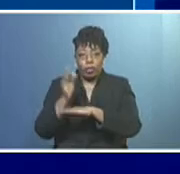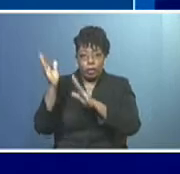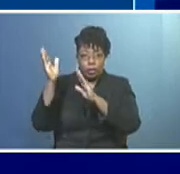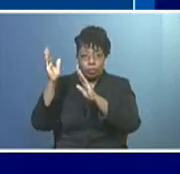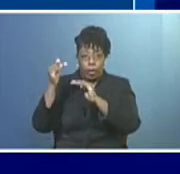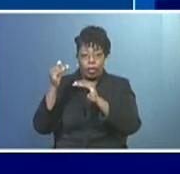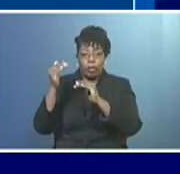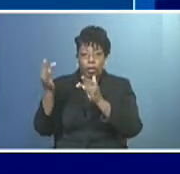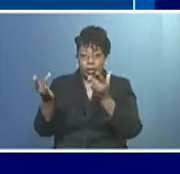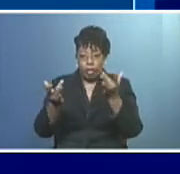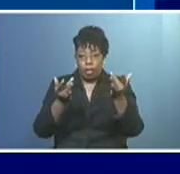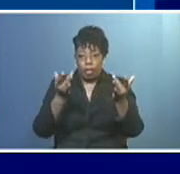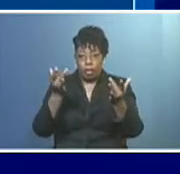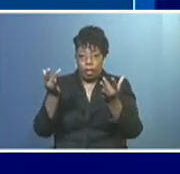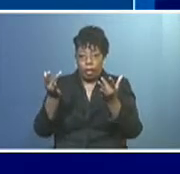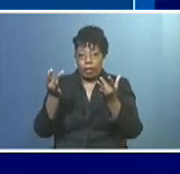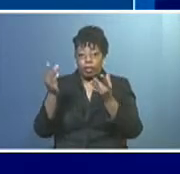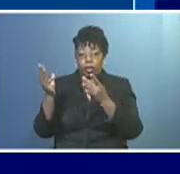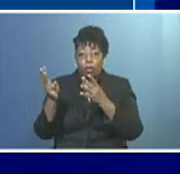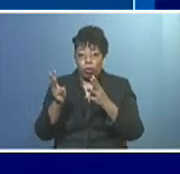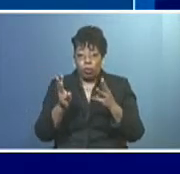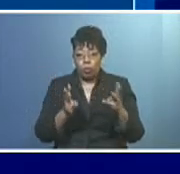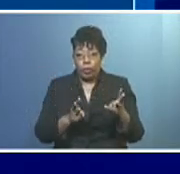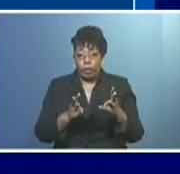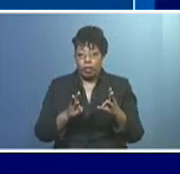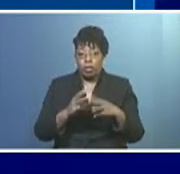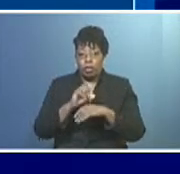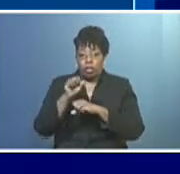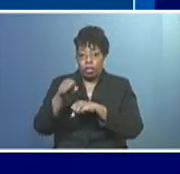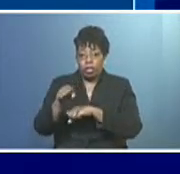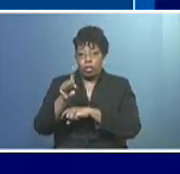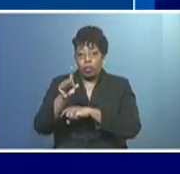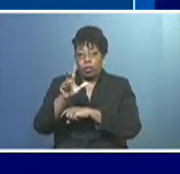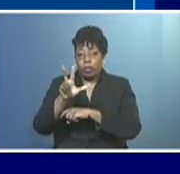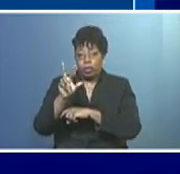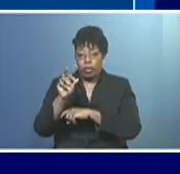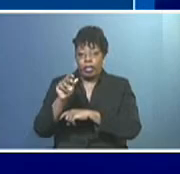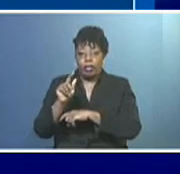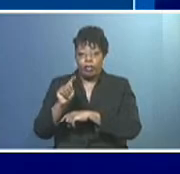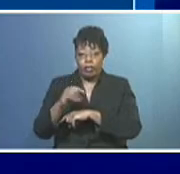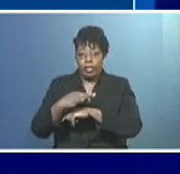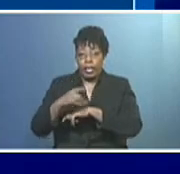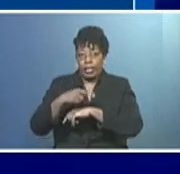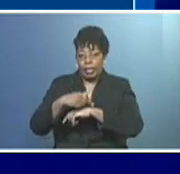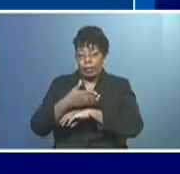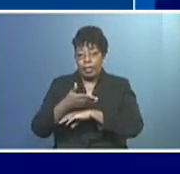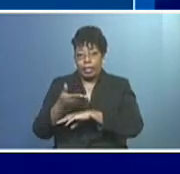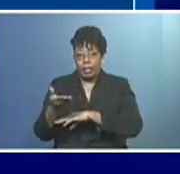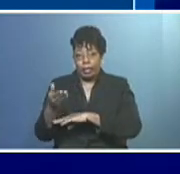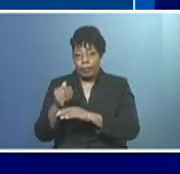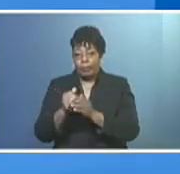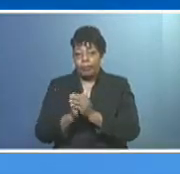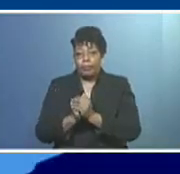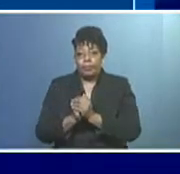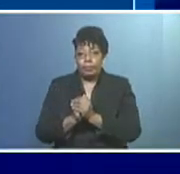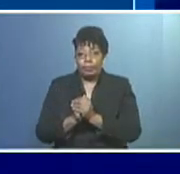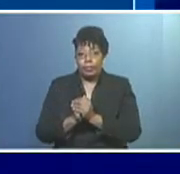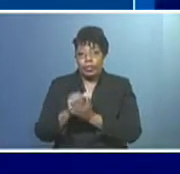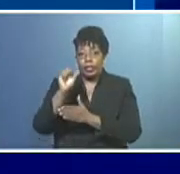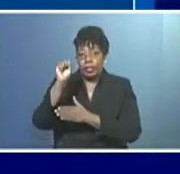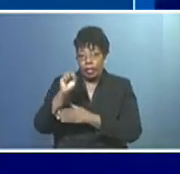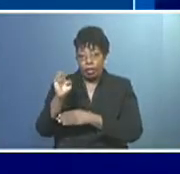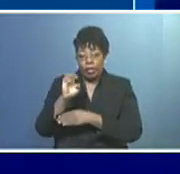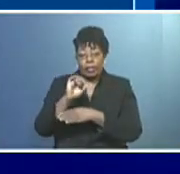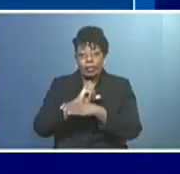light and variable winds with flat seas. Low tide takes place at 10:41 tonight, another low tide at 11:42 tomorrow morning. In the southeastern